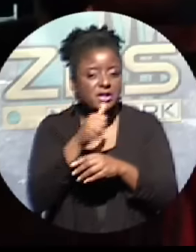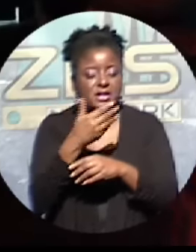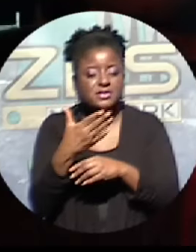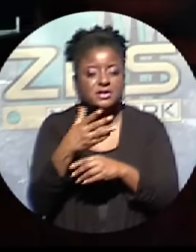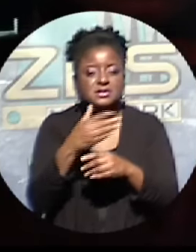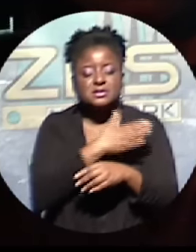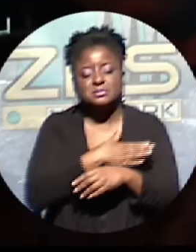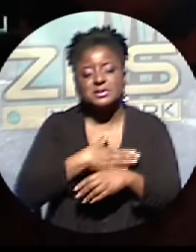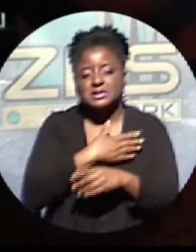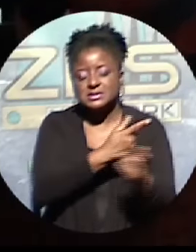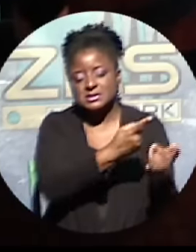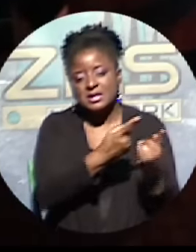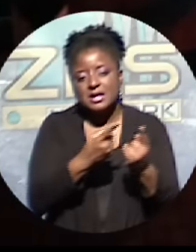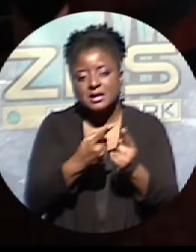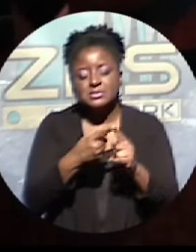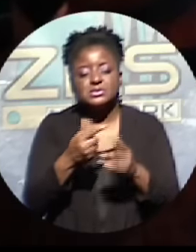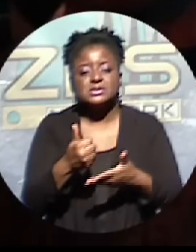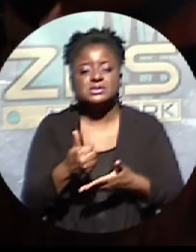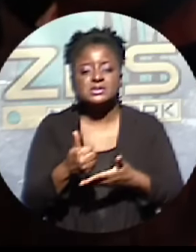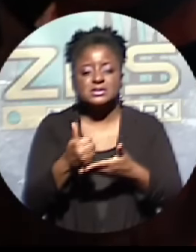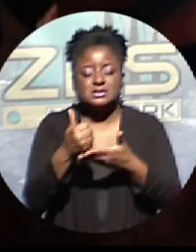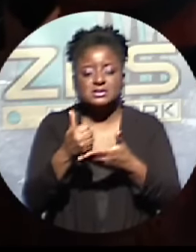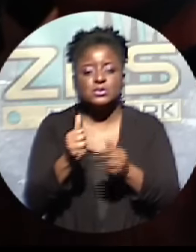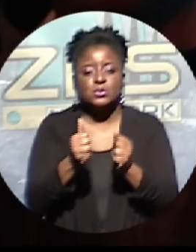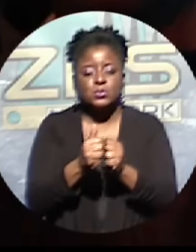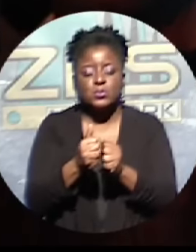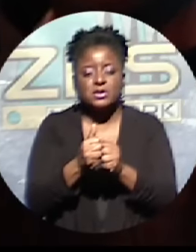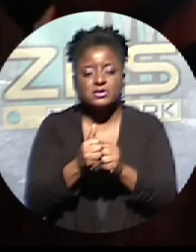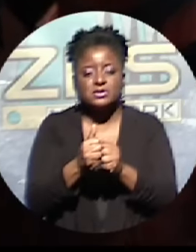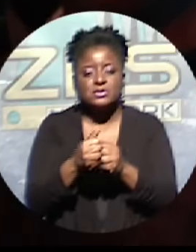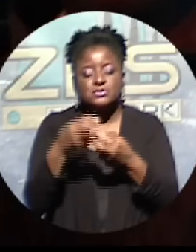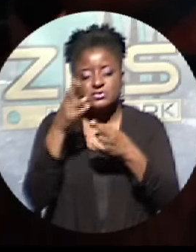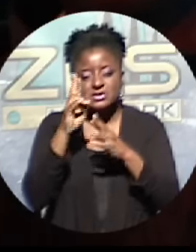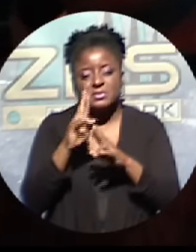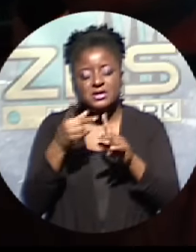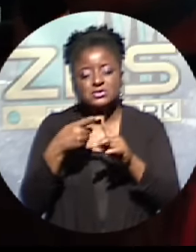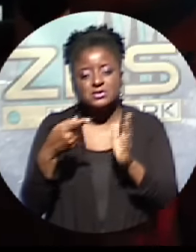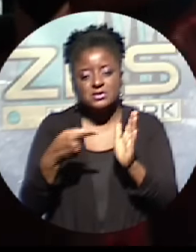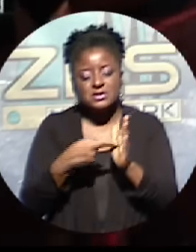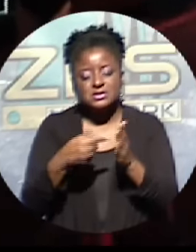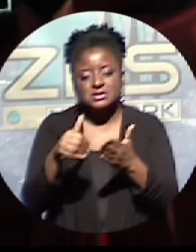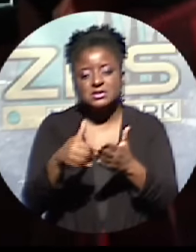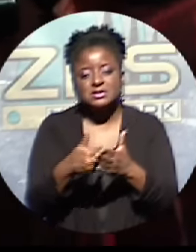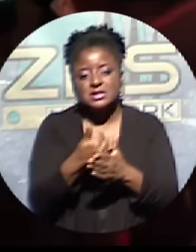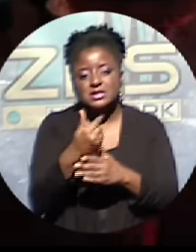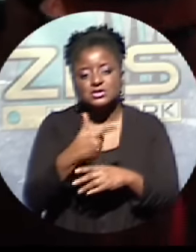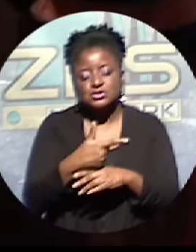please come forward to assist with respect to this latest shooting.